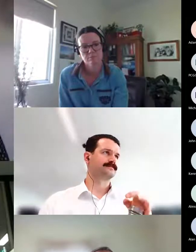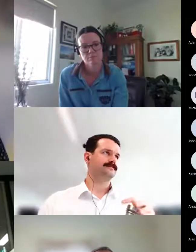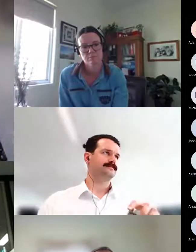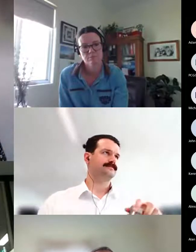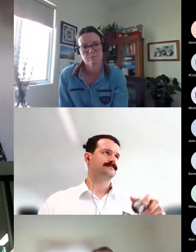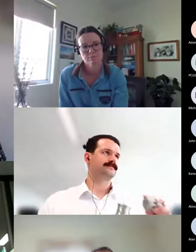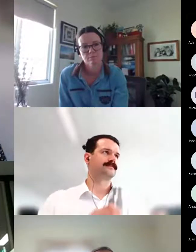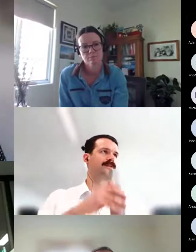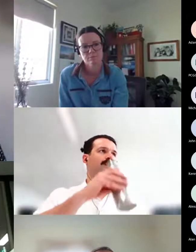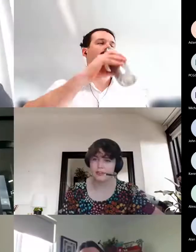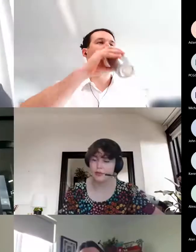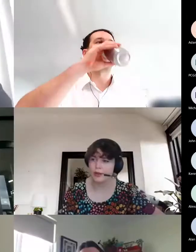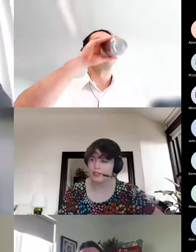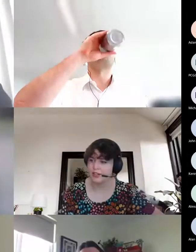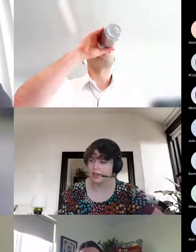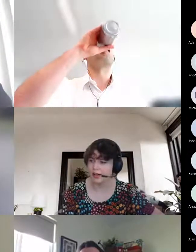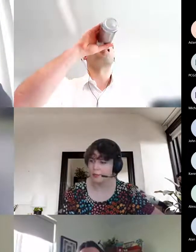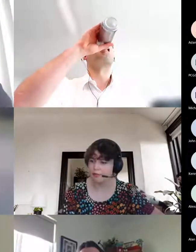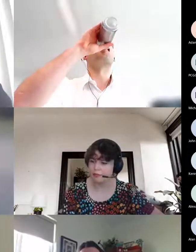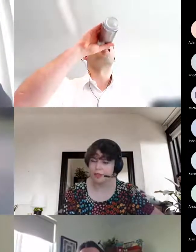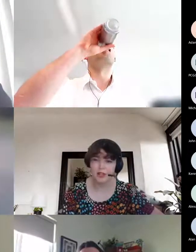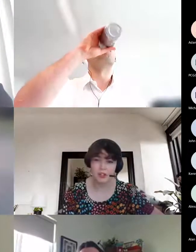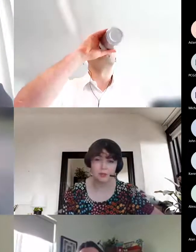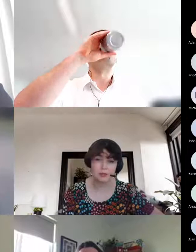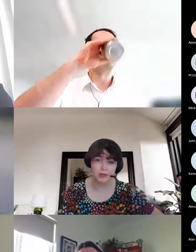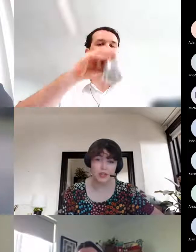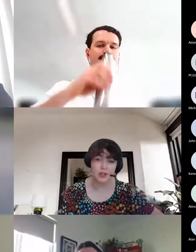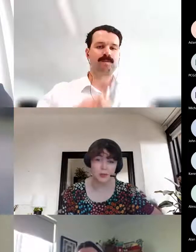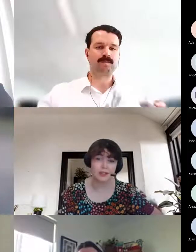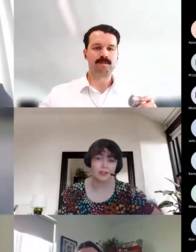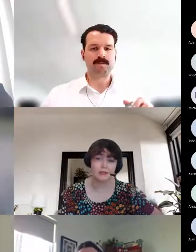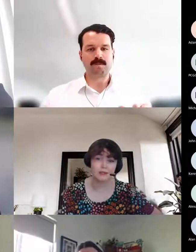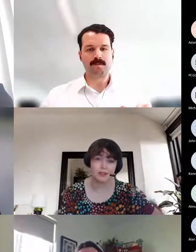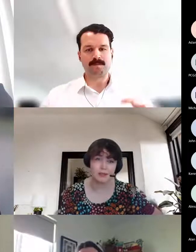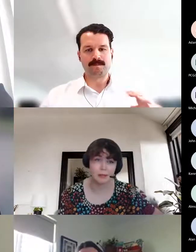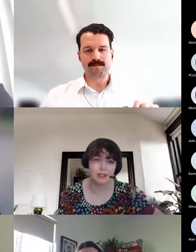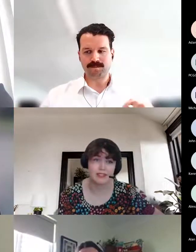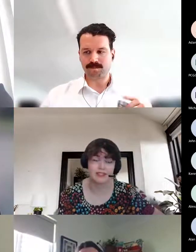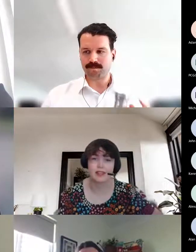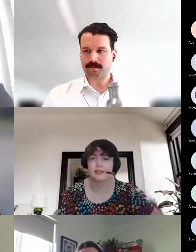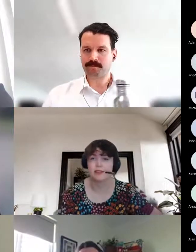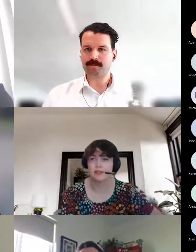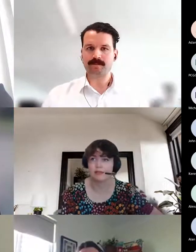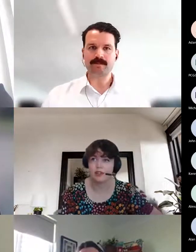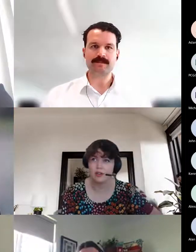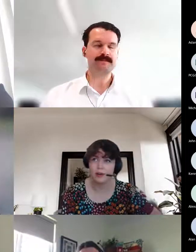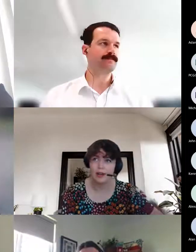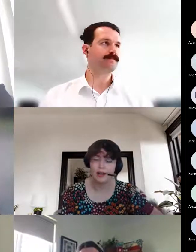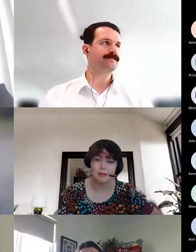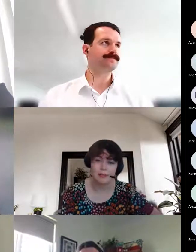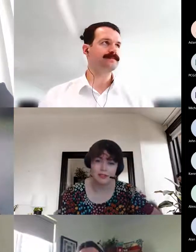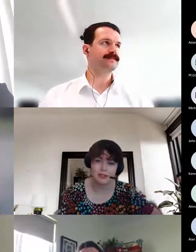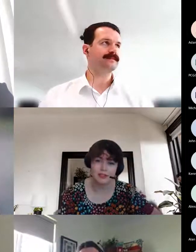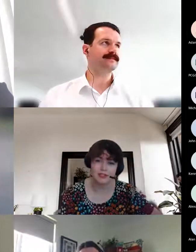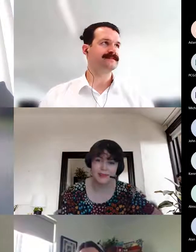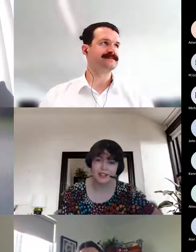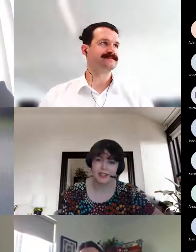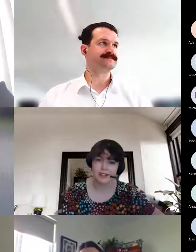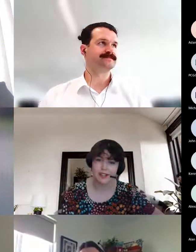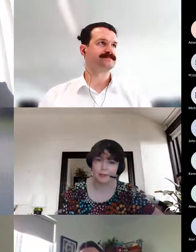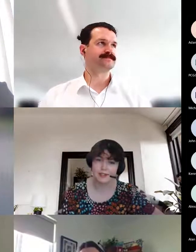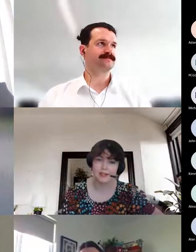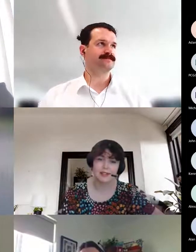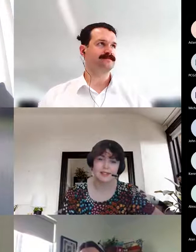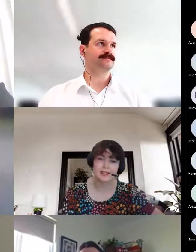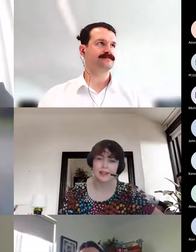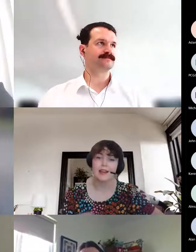sandbox? Thanks, Manny. That's a good question. It should be pretty quick, I'm pleased to say. So there's a few administrative steps that